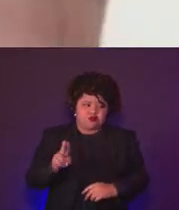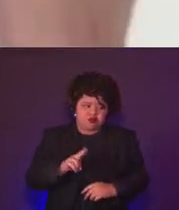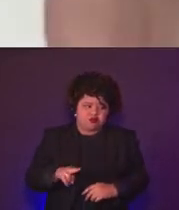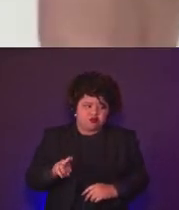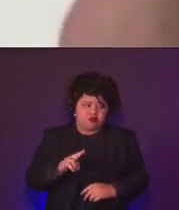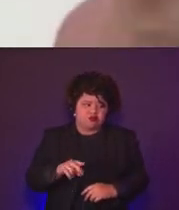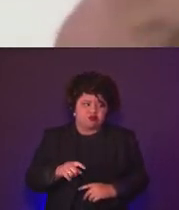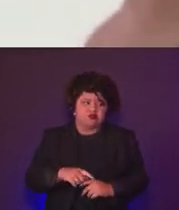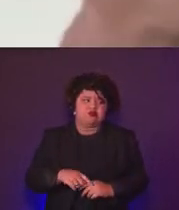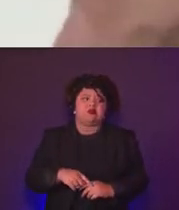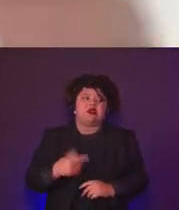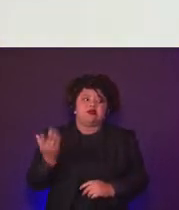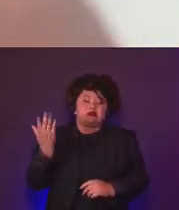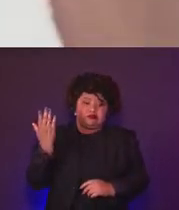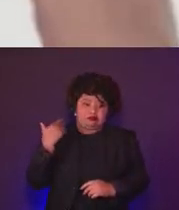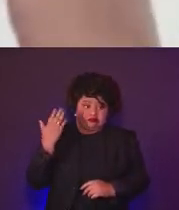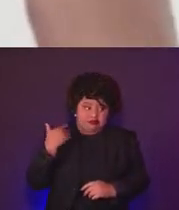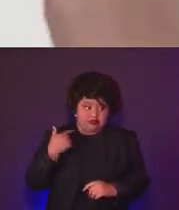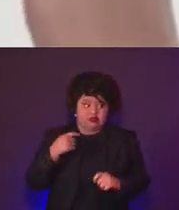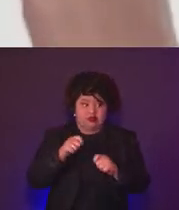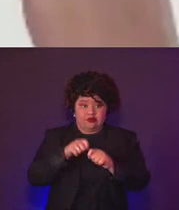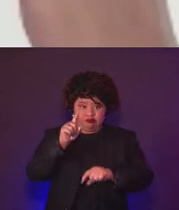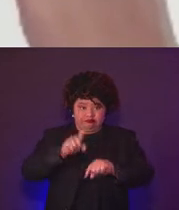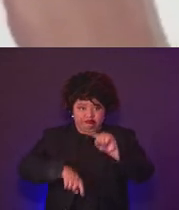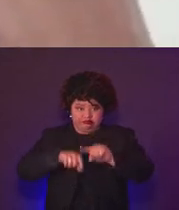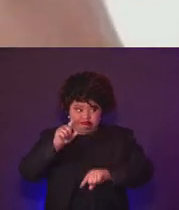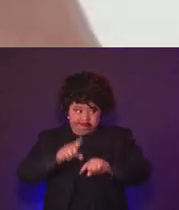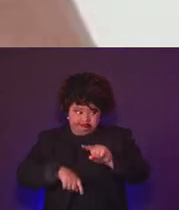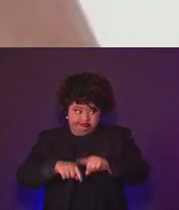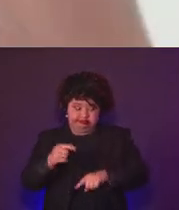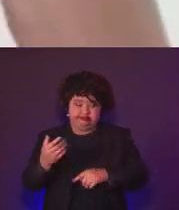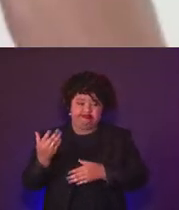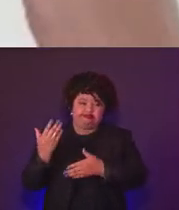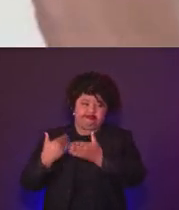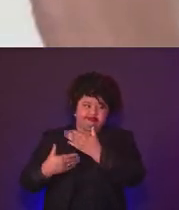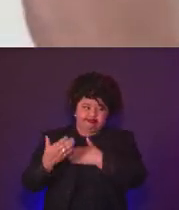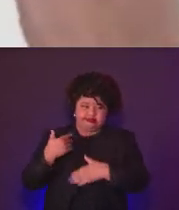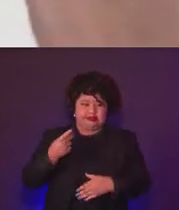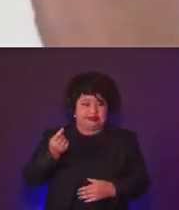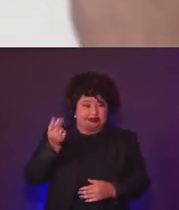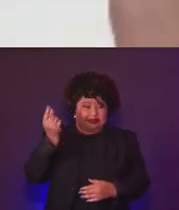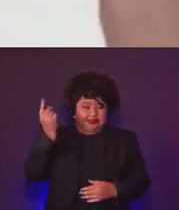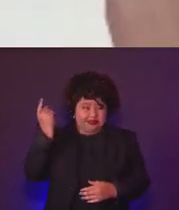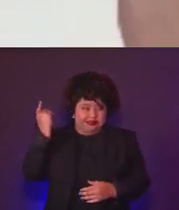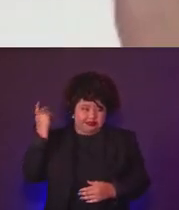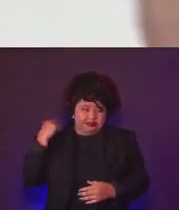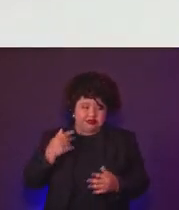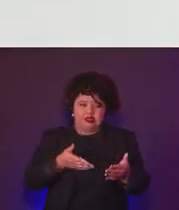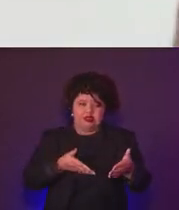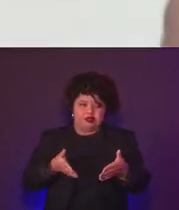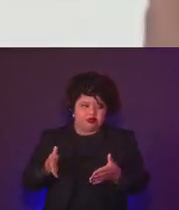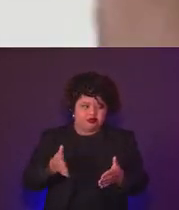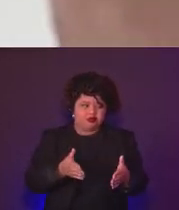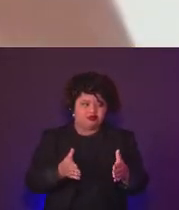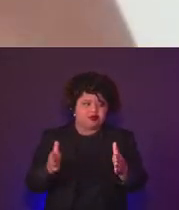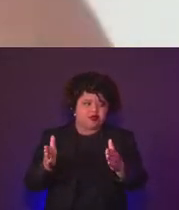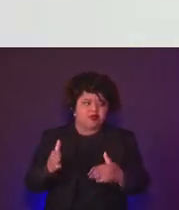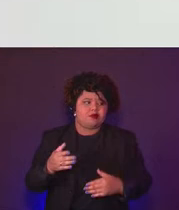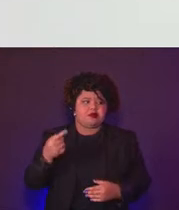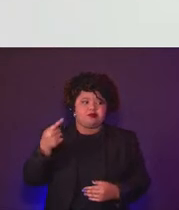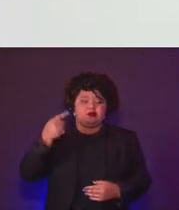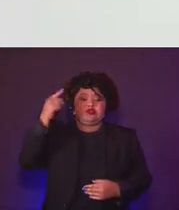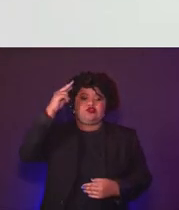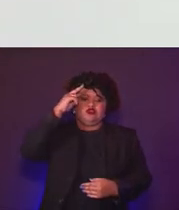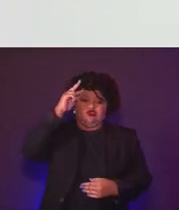kind of in awe of Phil long before I ever met him, and long before I even wrote my first story as a